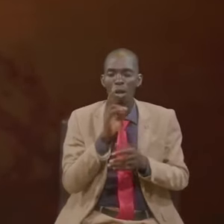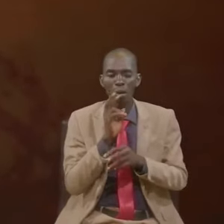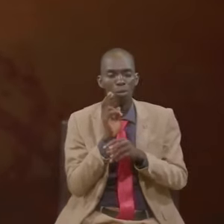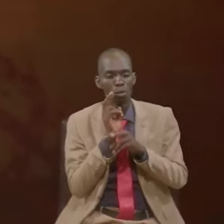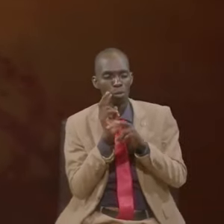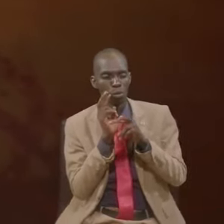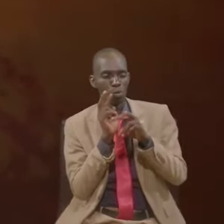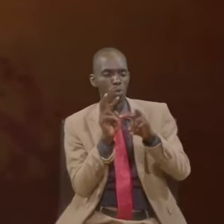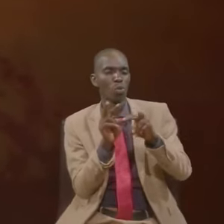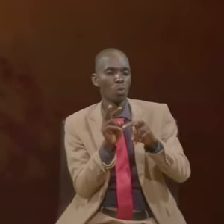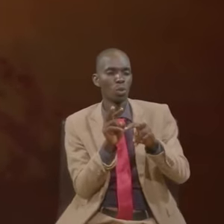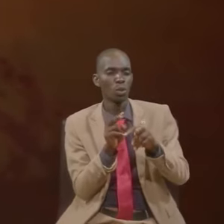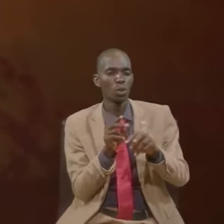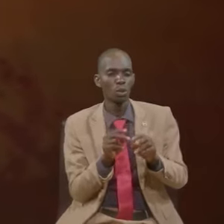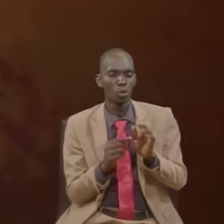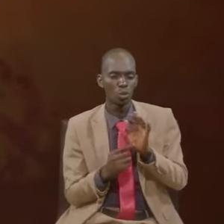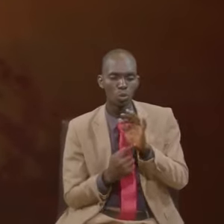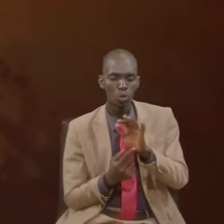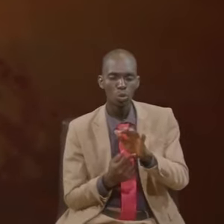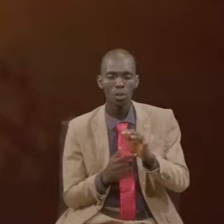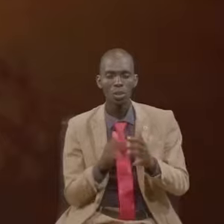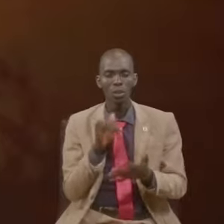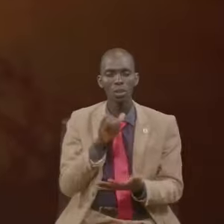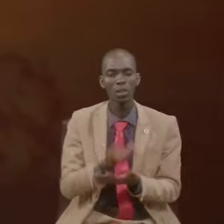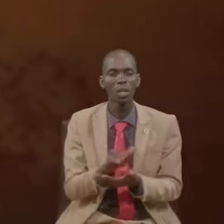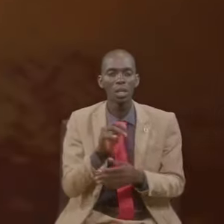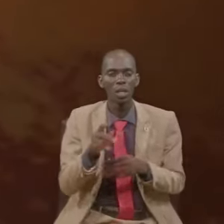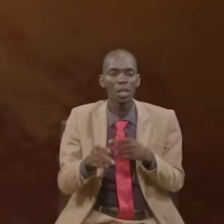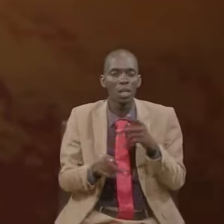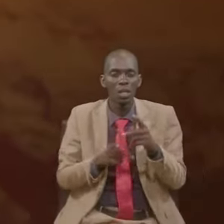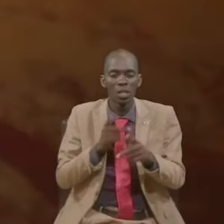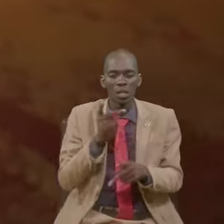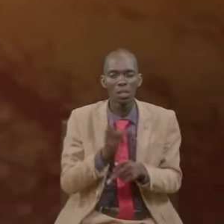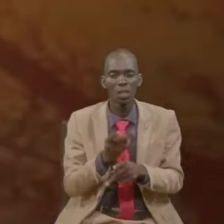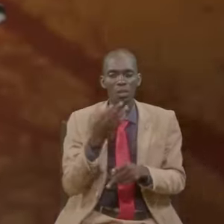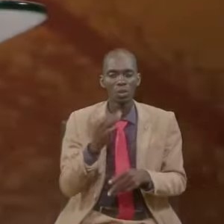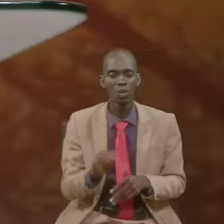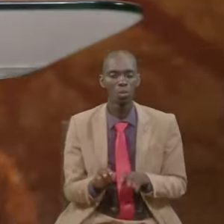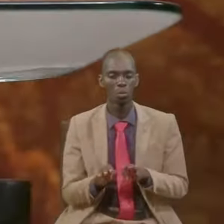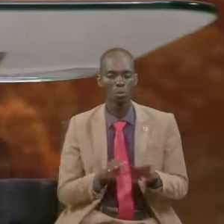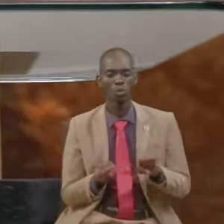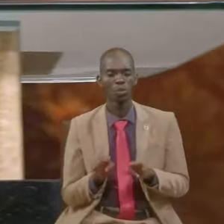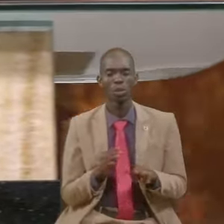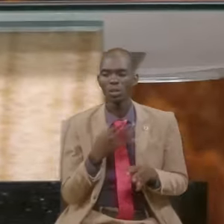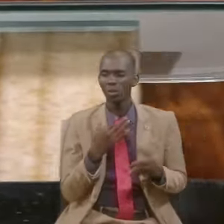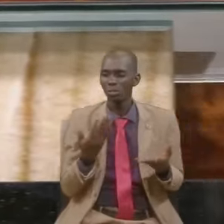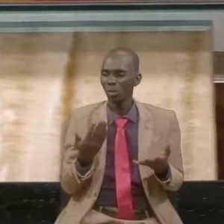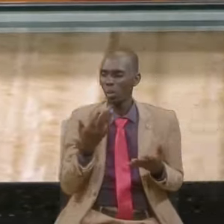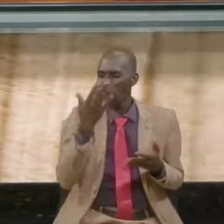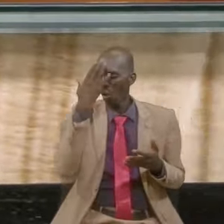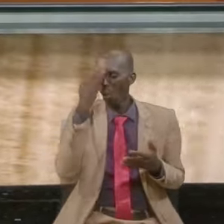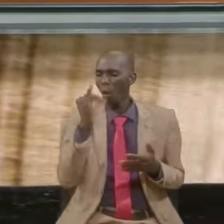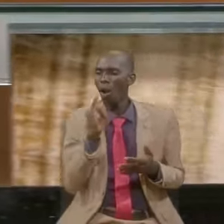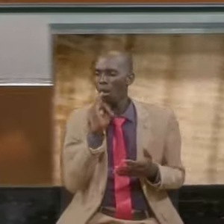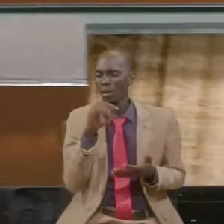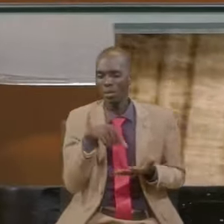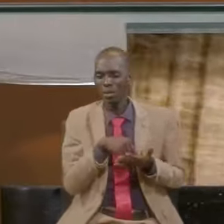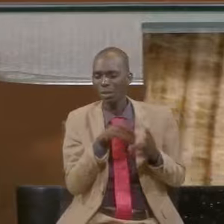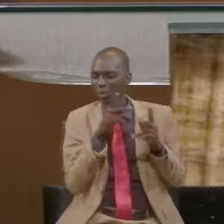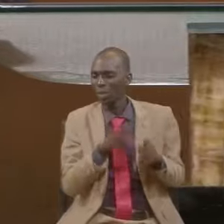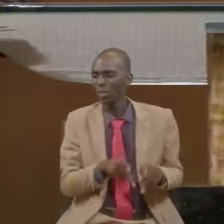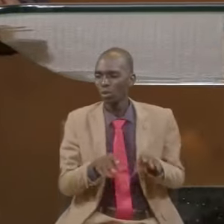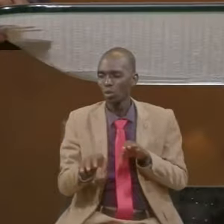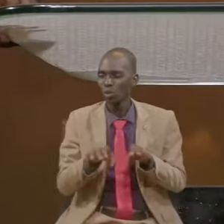display that kind of carnal behavior, they say, what is this fellow doing like this, even in the